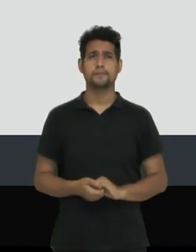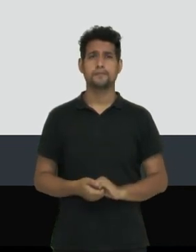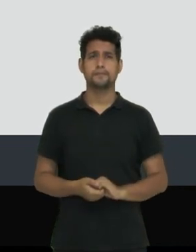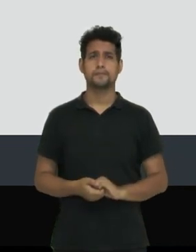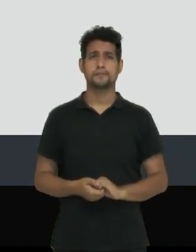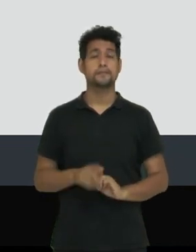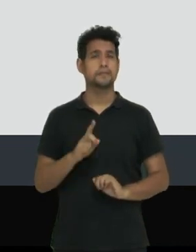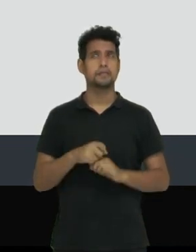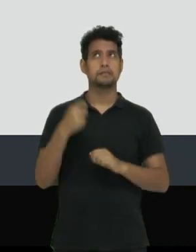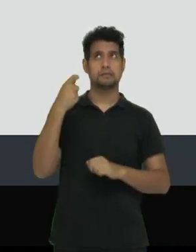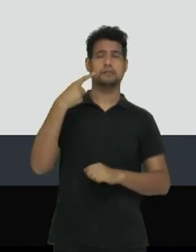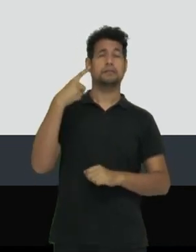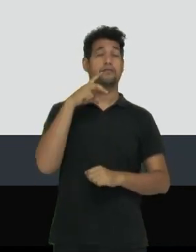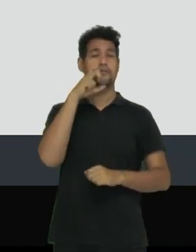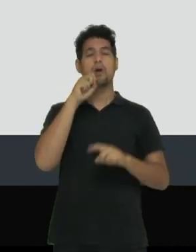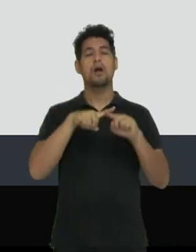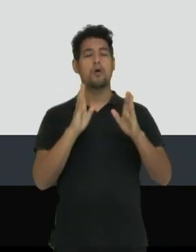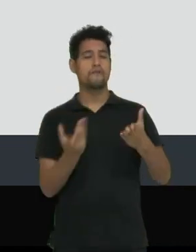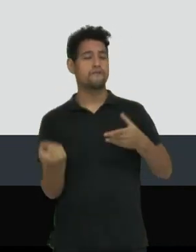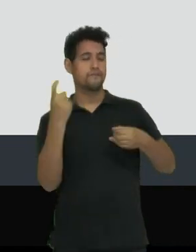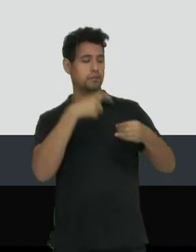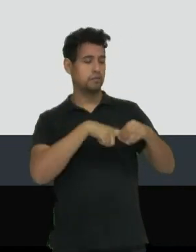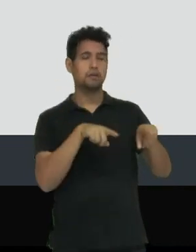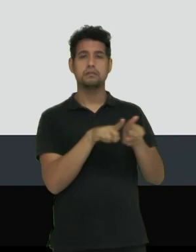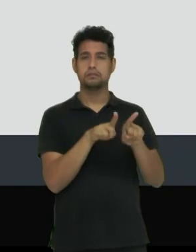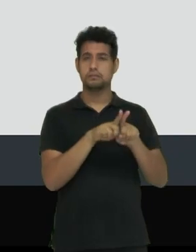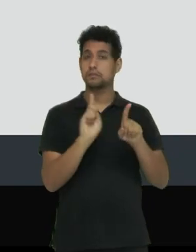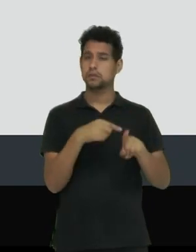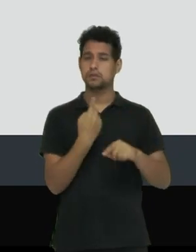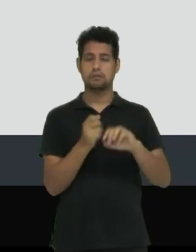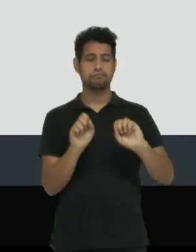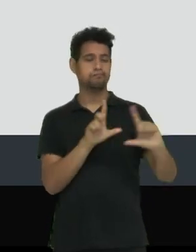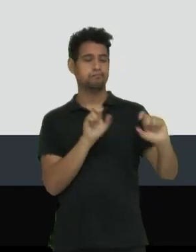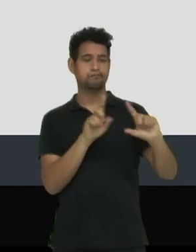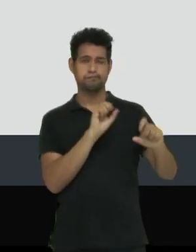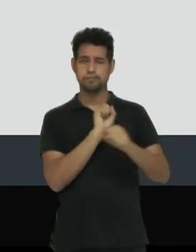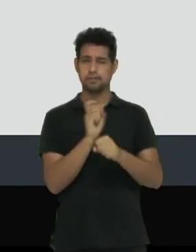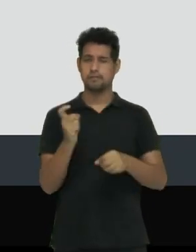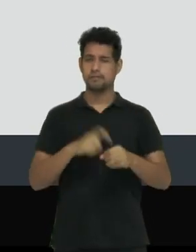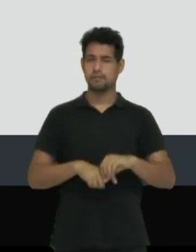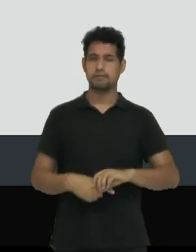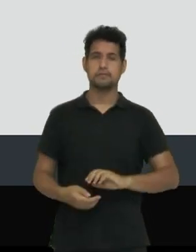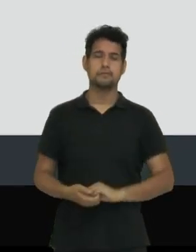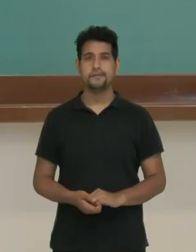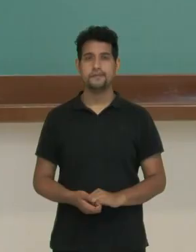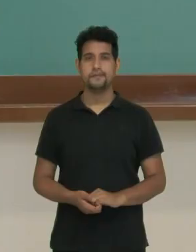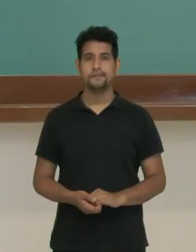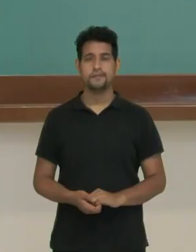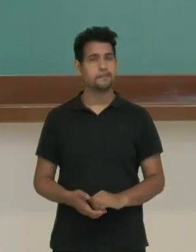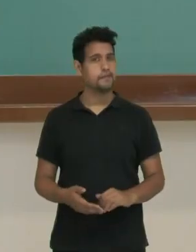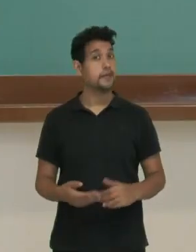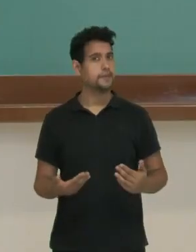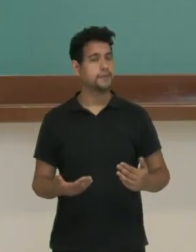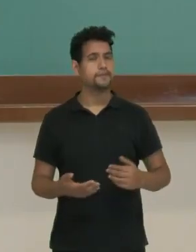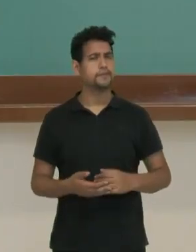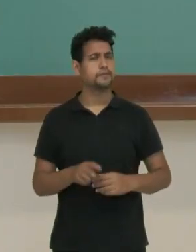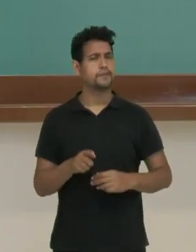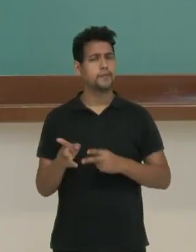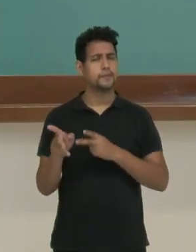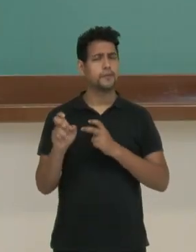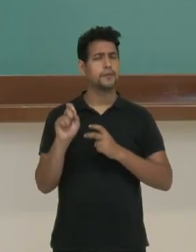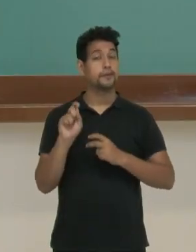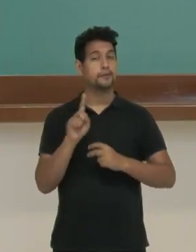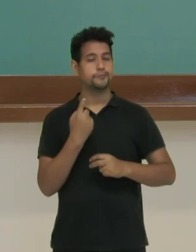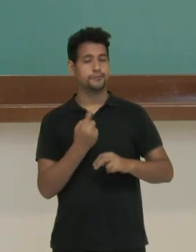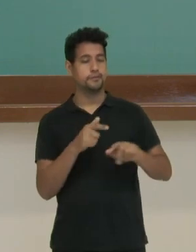Então agora, pessoal, nós vamos retornar para os nossos slides e já voltamos. Então, pessoal, observem que no